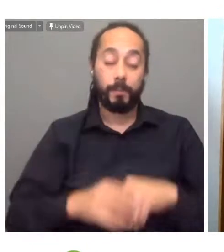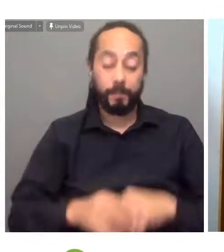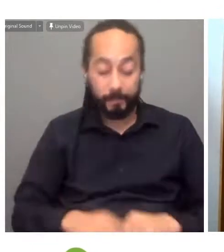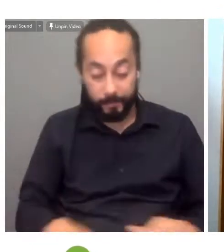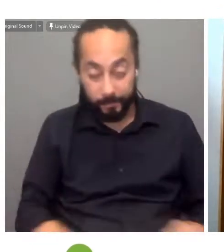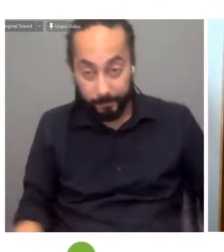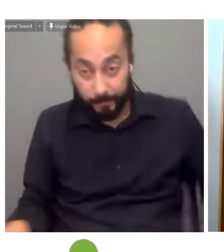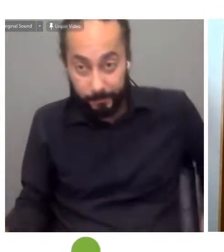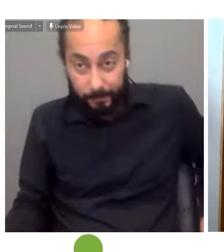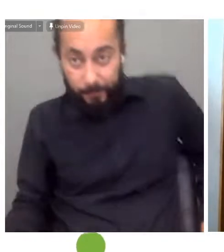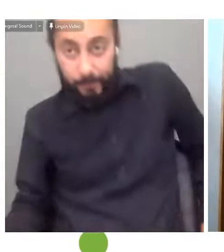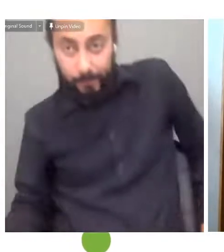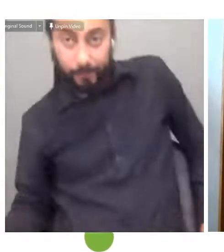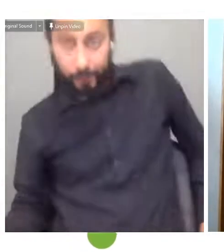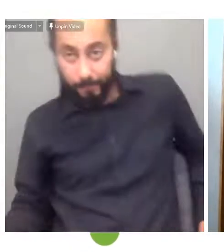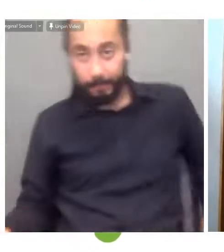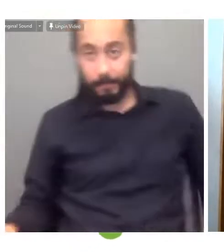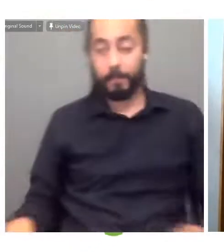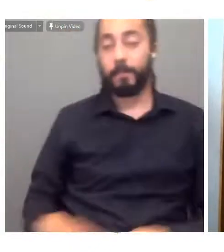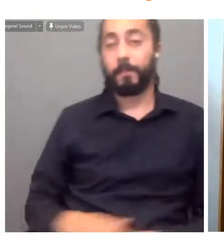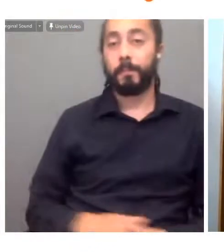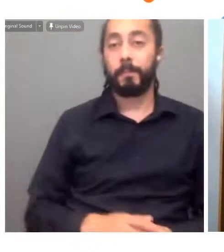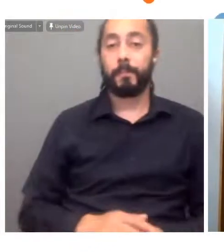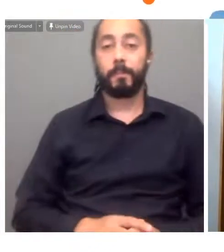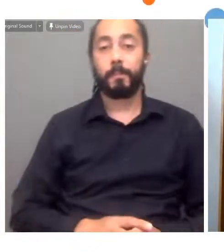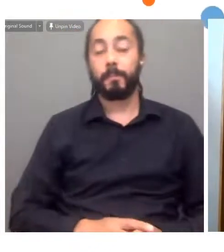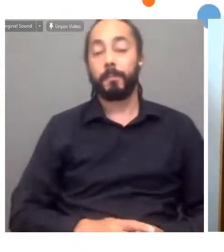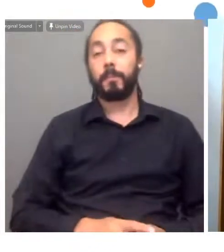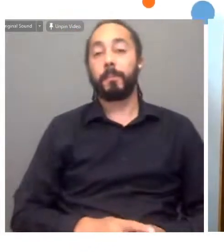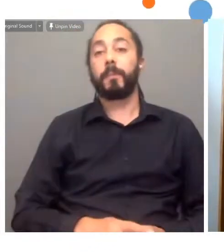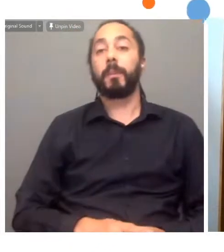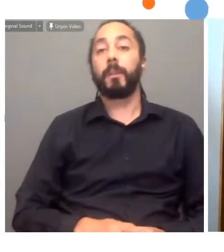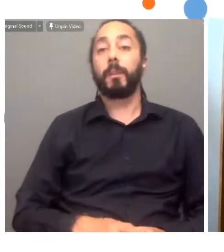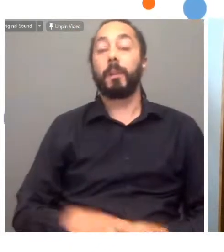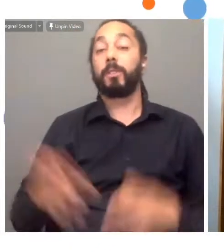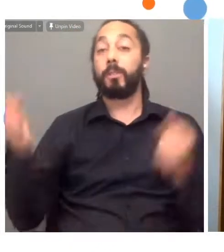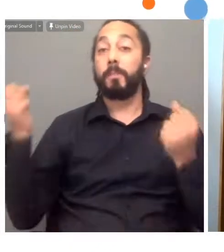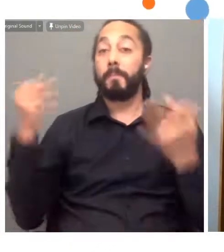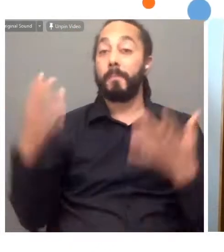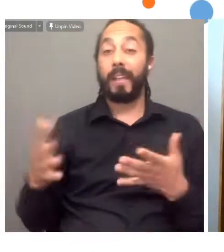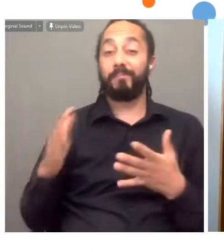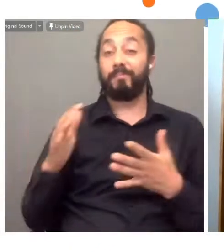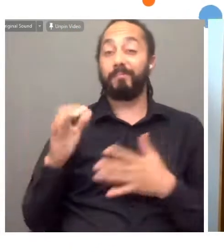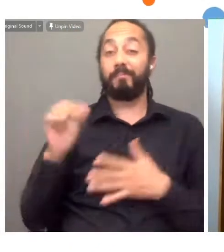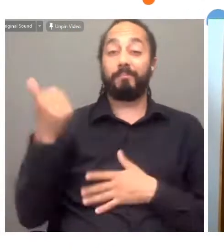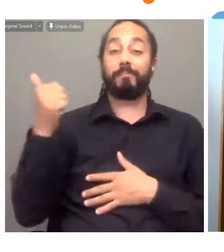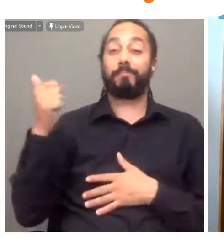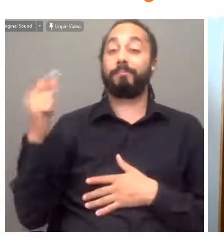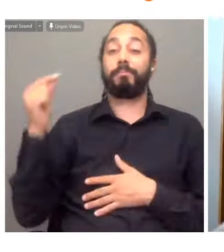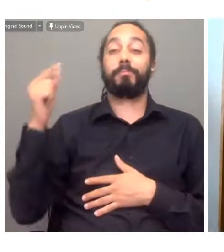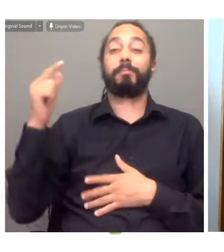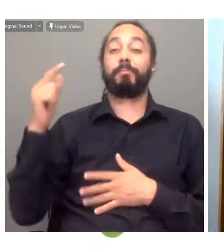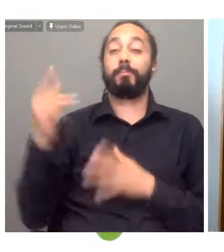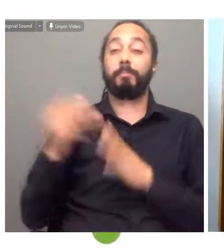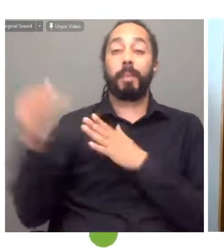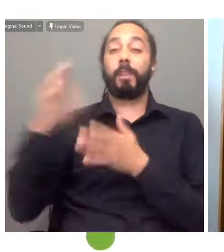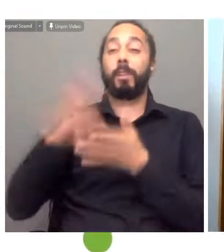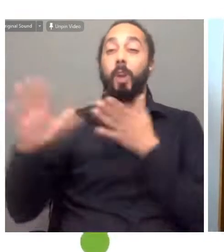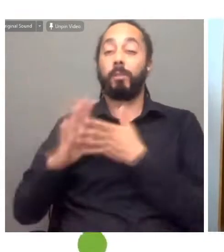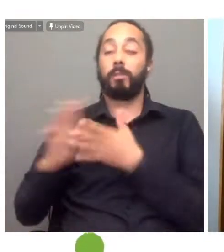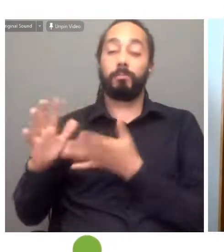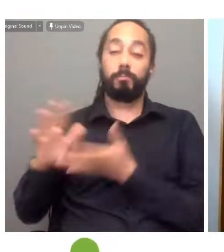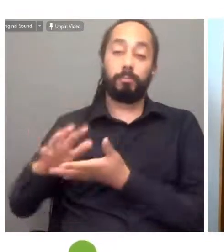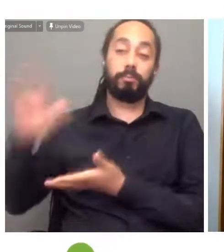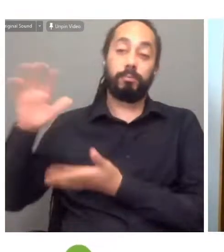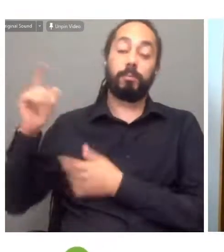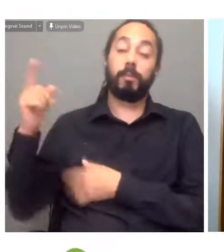dollars that federal government is just waiting for provinces to tell us, okay, well, this is, you know, we want to fund